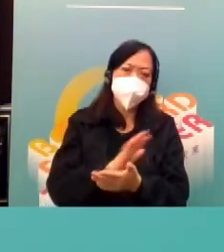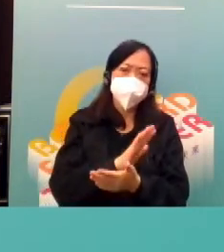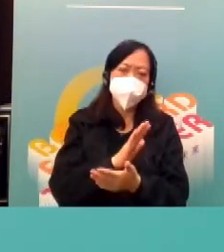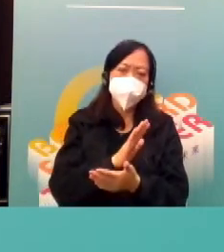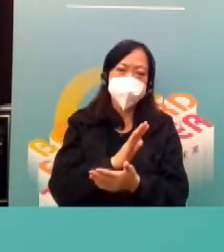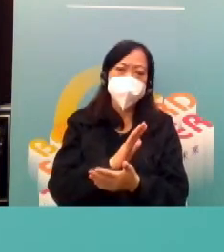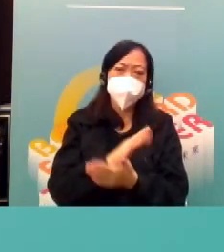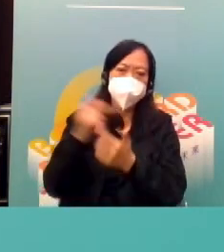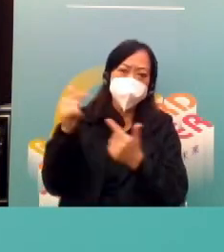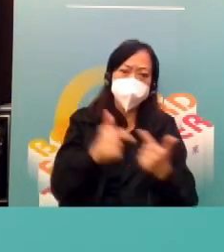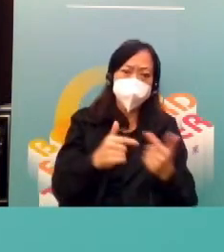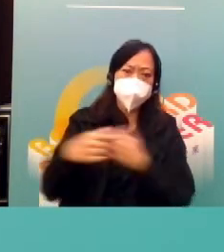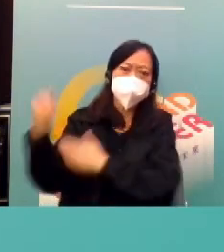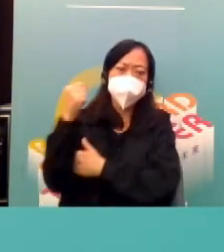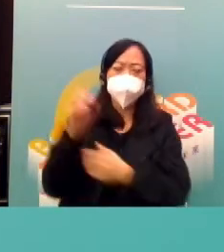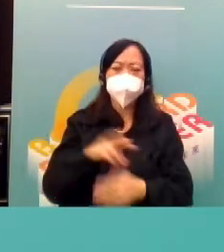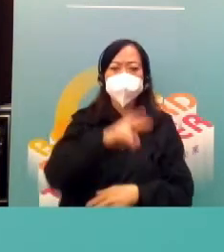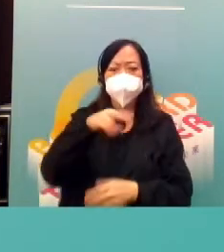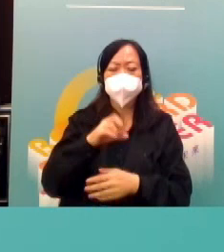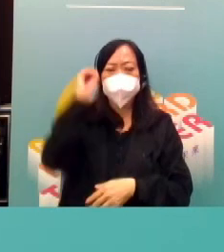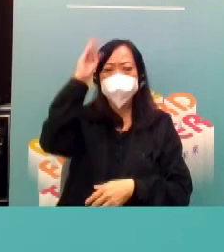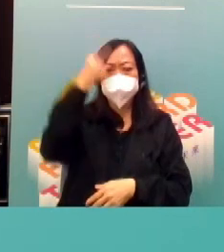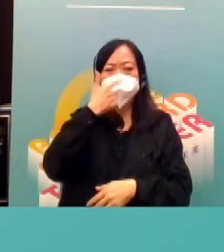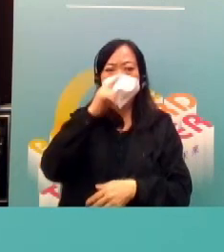innovative combination of the unusual